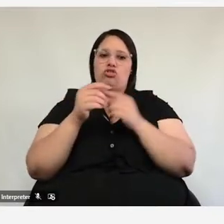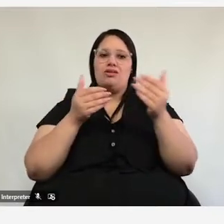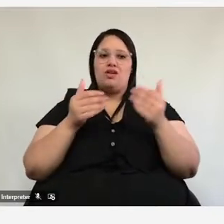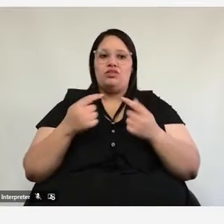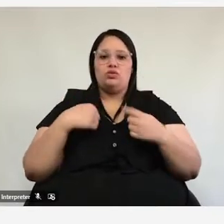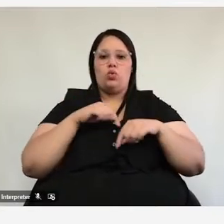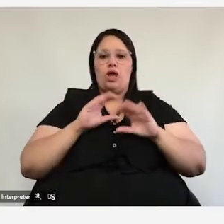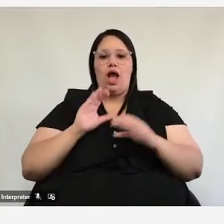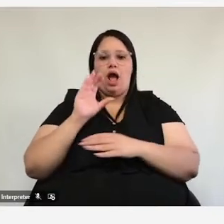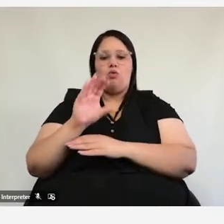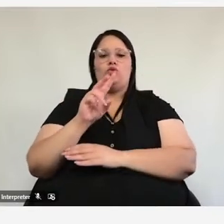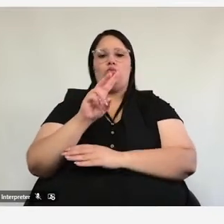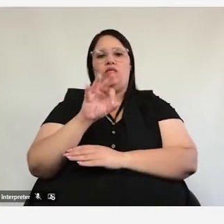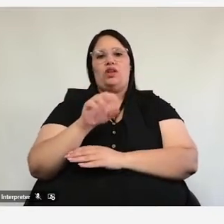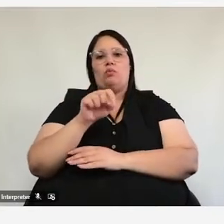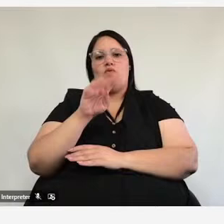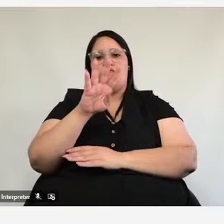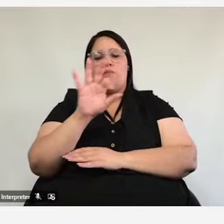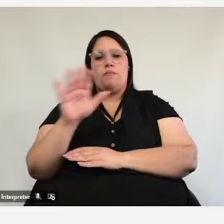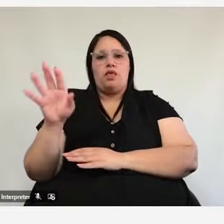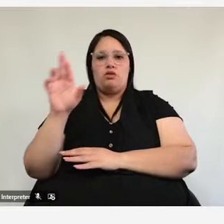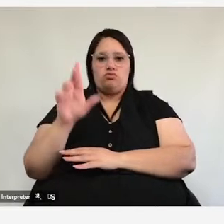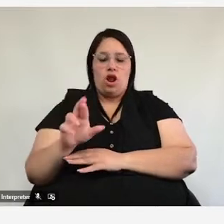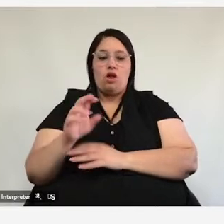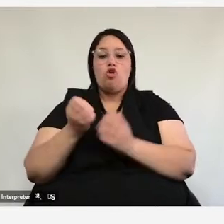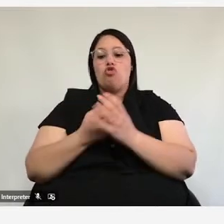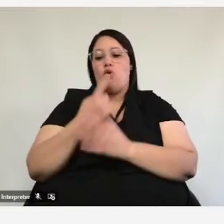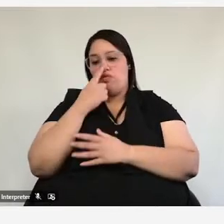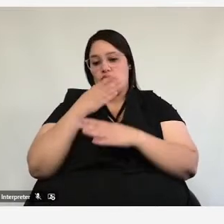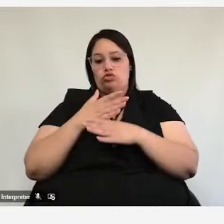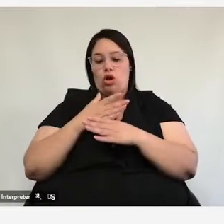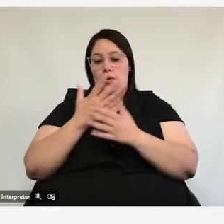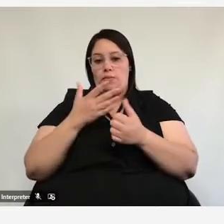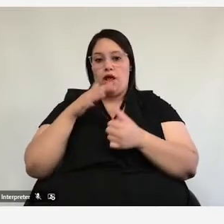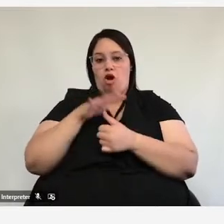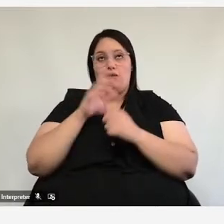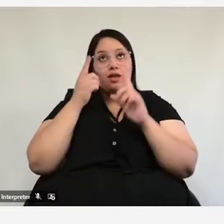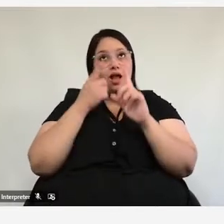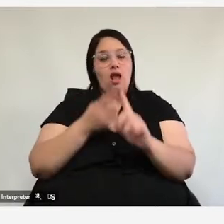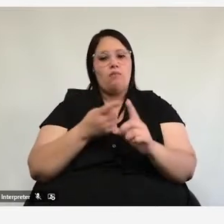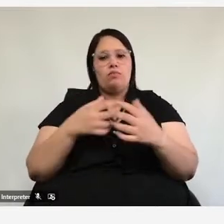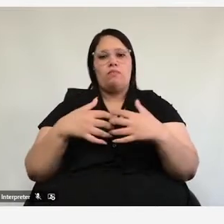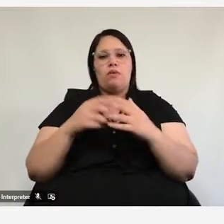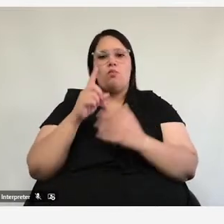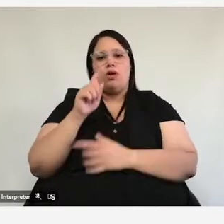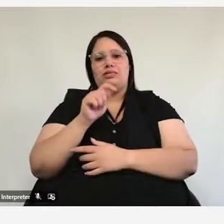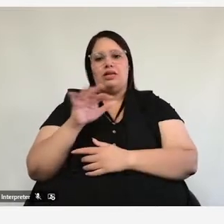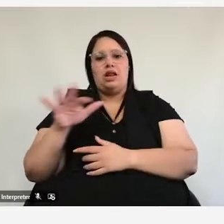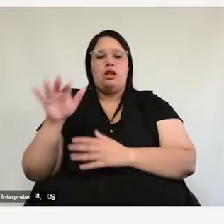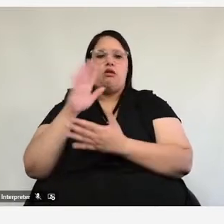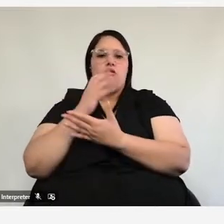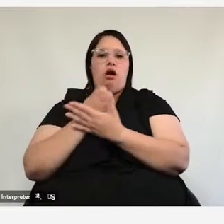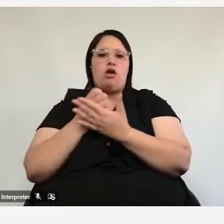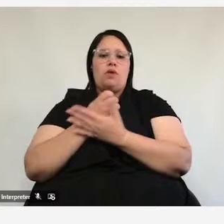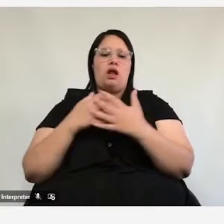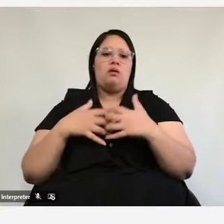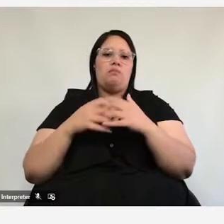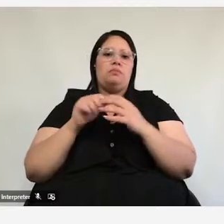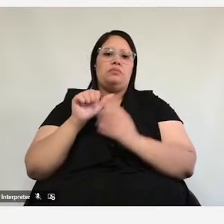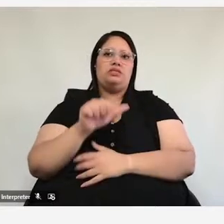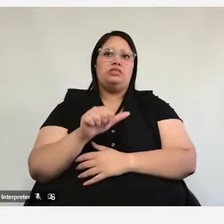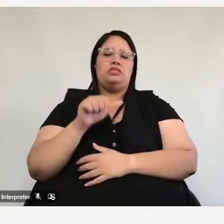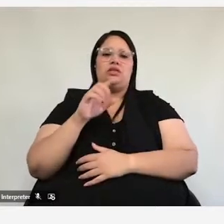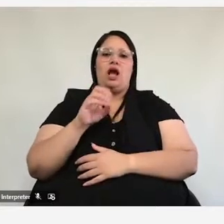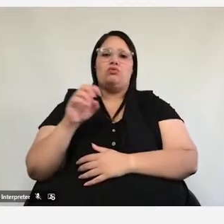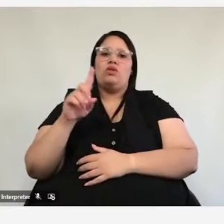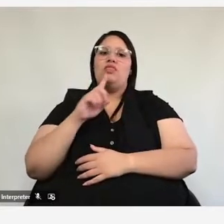allocate 23.4 billion rand. Our growth for jobs priority aims to create a trillion rand economy and create